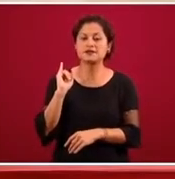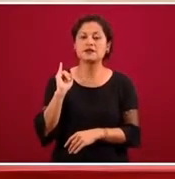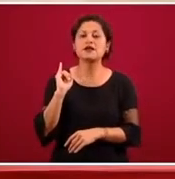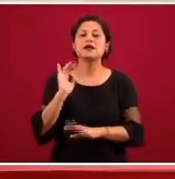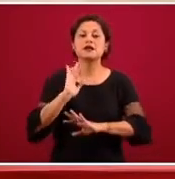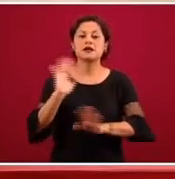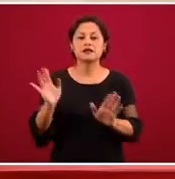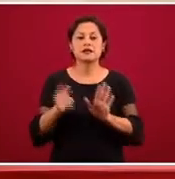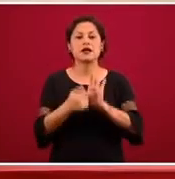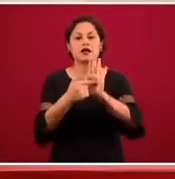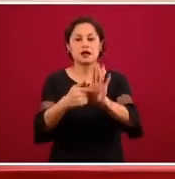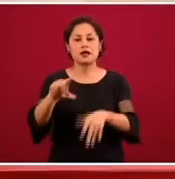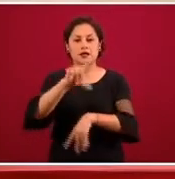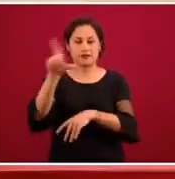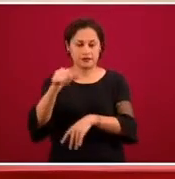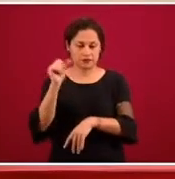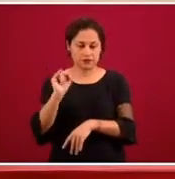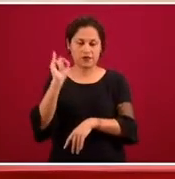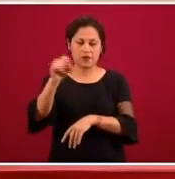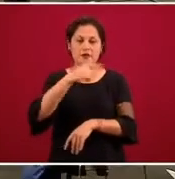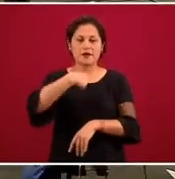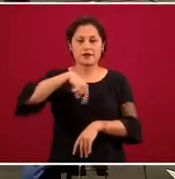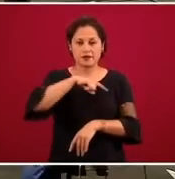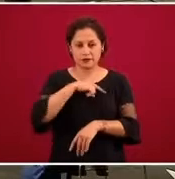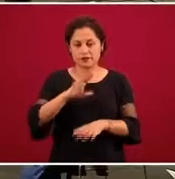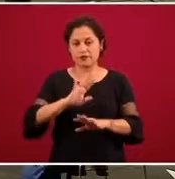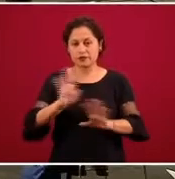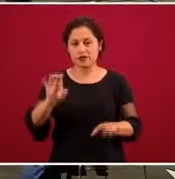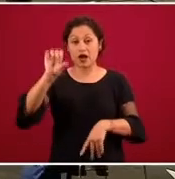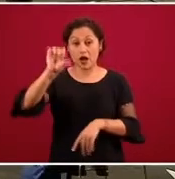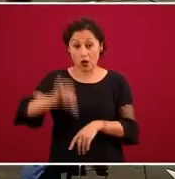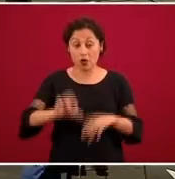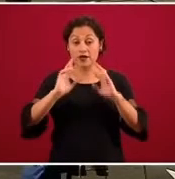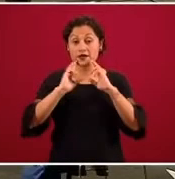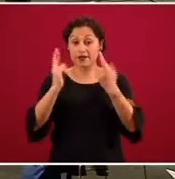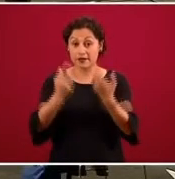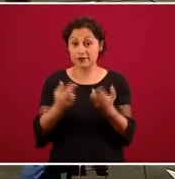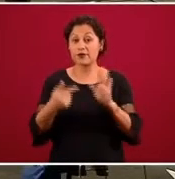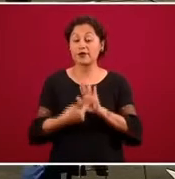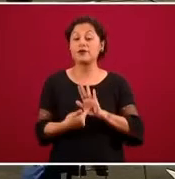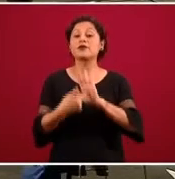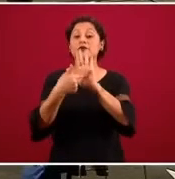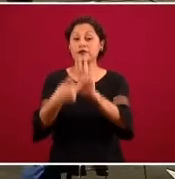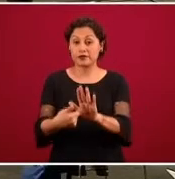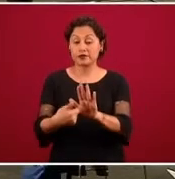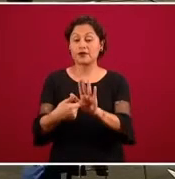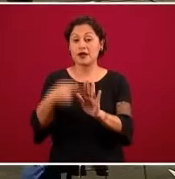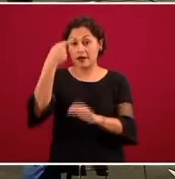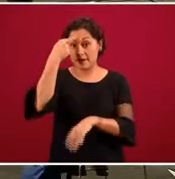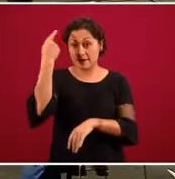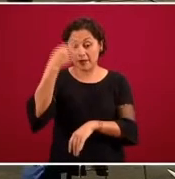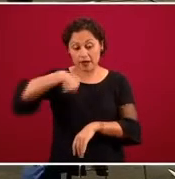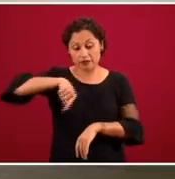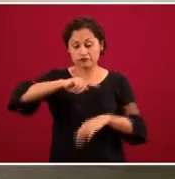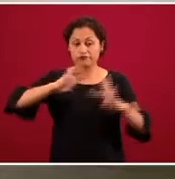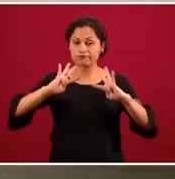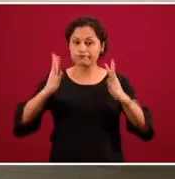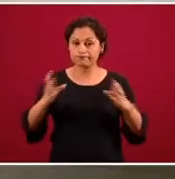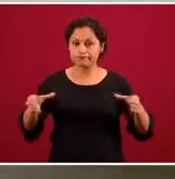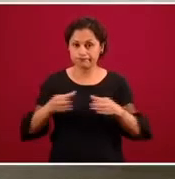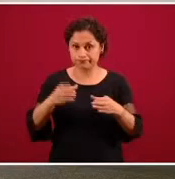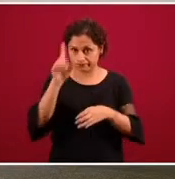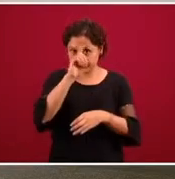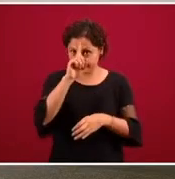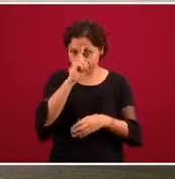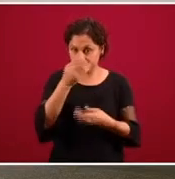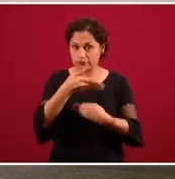we presented them on a morning conference a few days ago, but we presented these recommendations in a more formal manner to